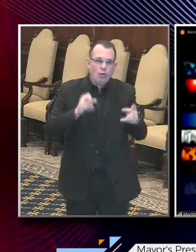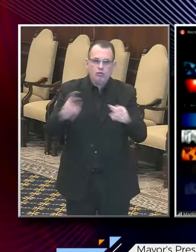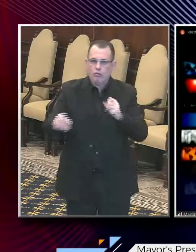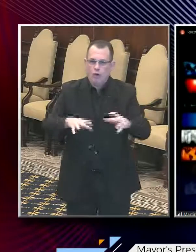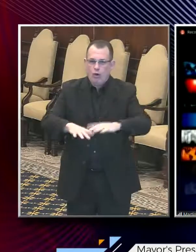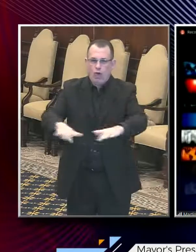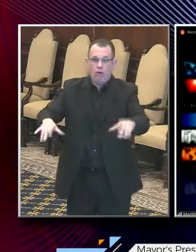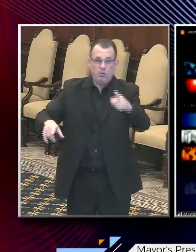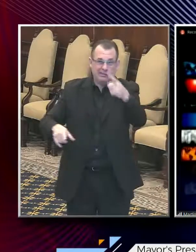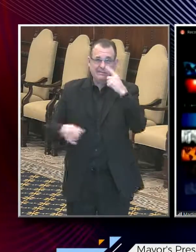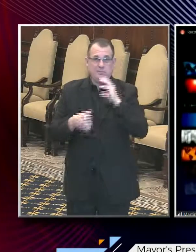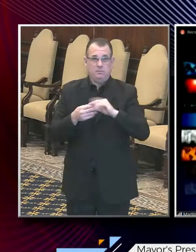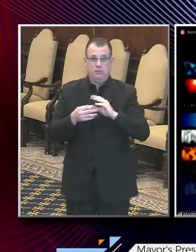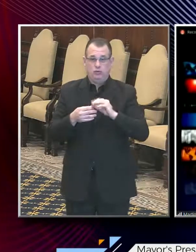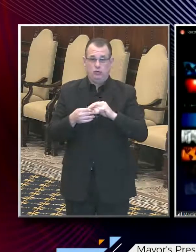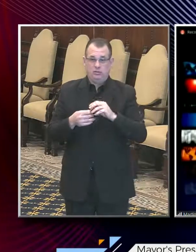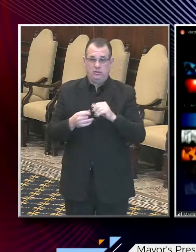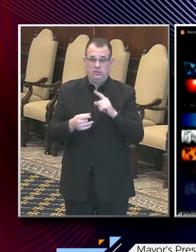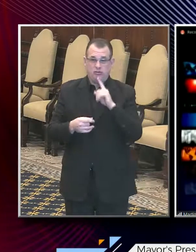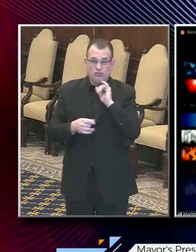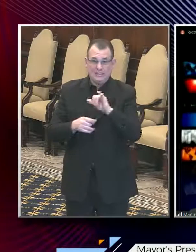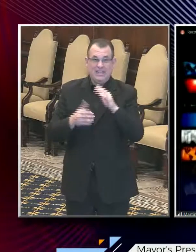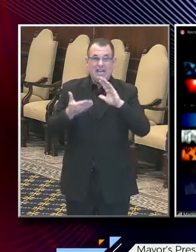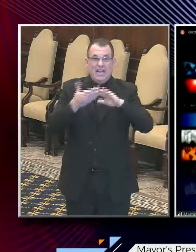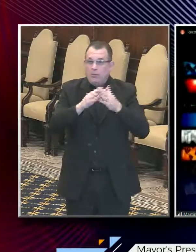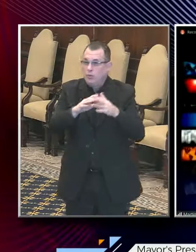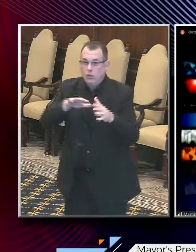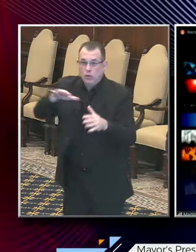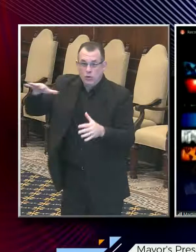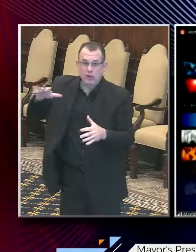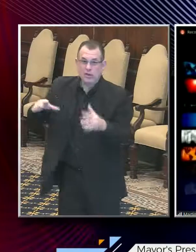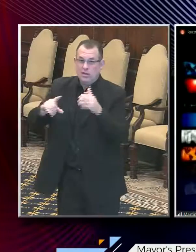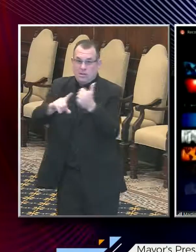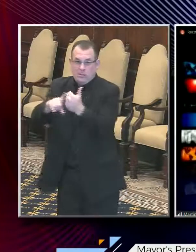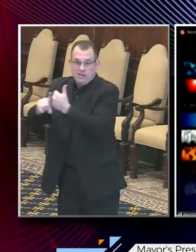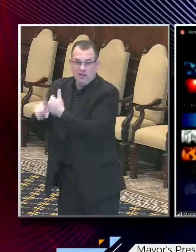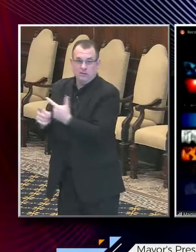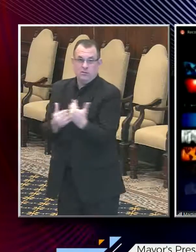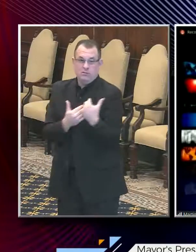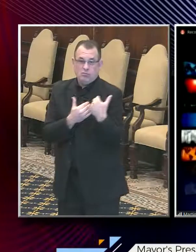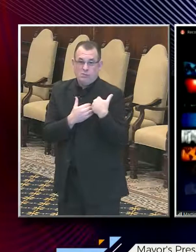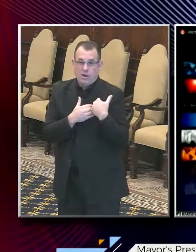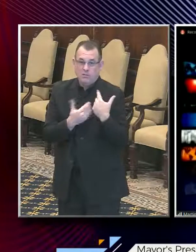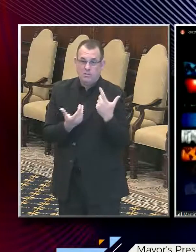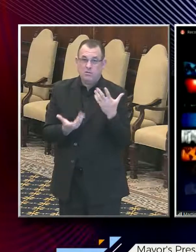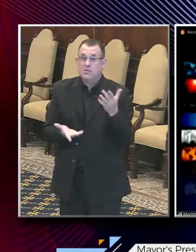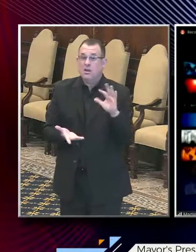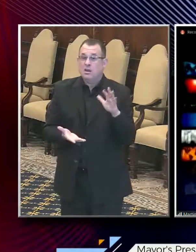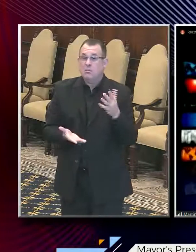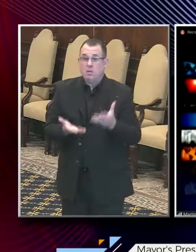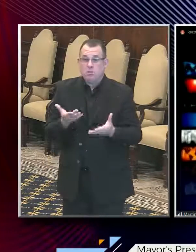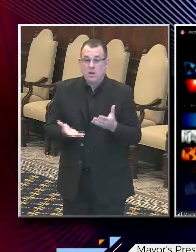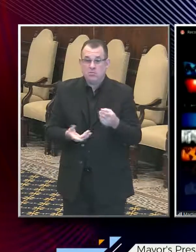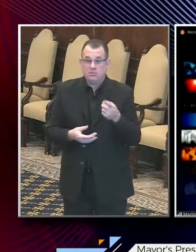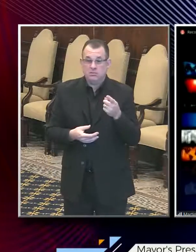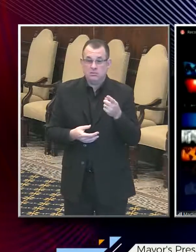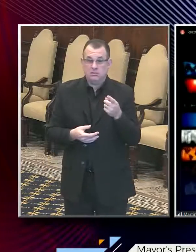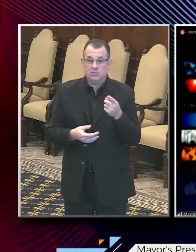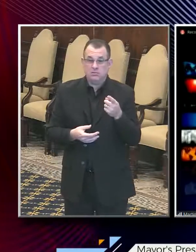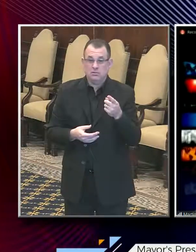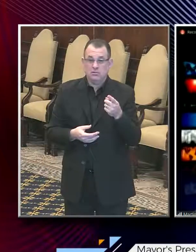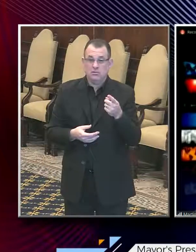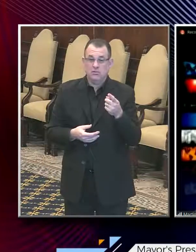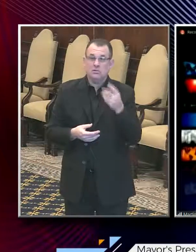to also neighbors and neighborhoods. Could there or will there possibly be some direction from the Department of Sanitation